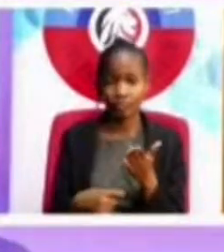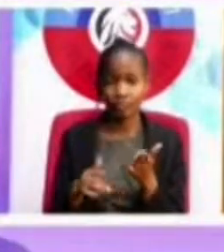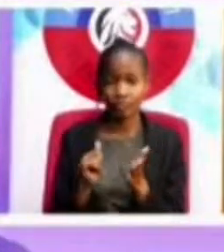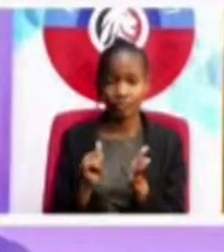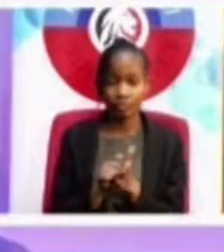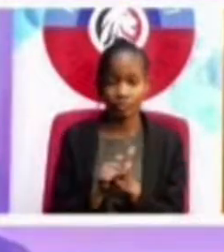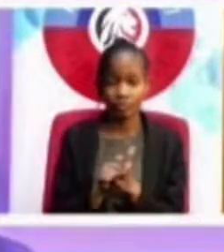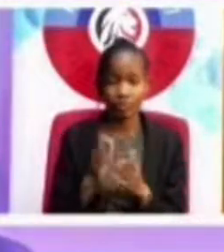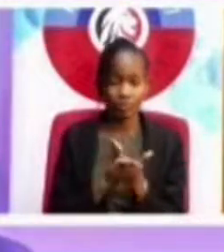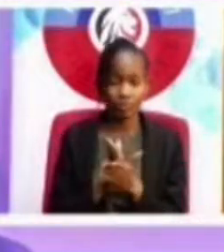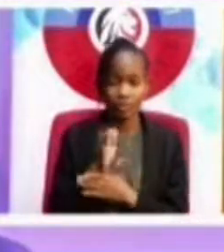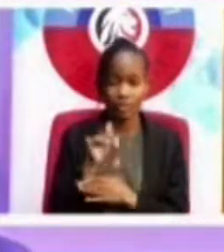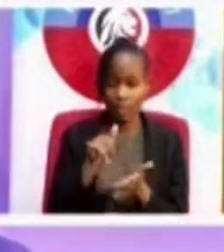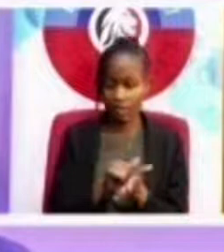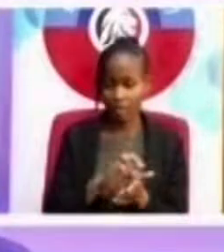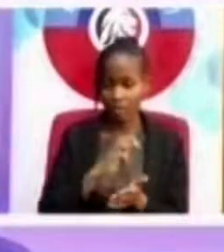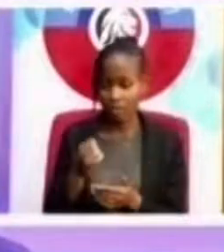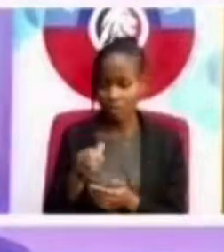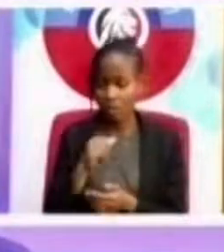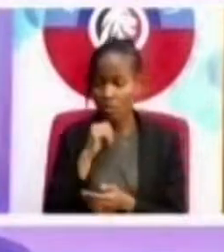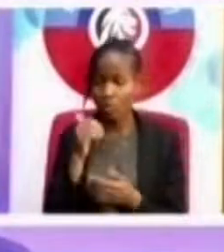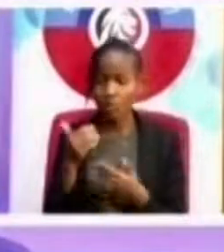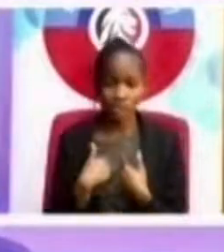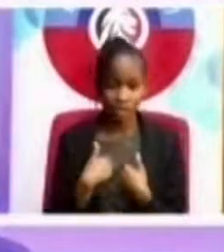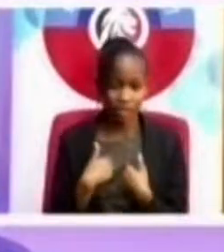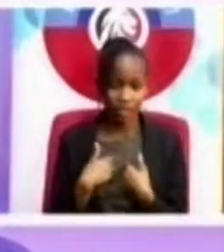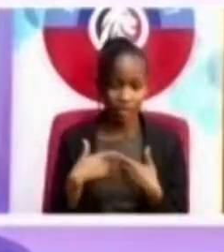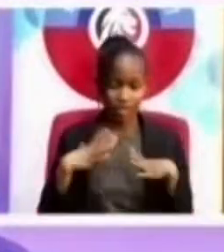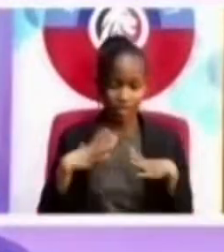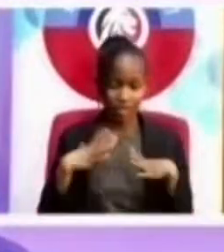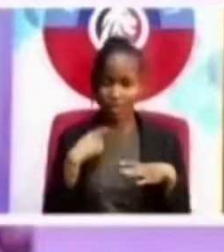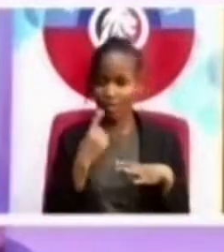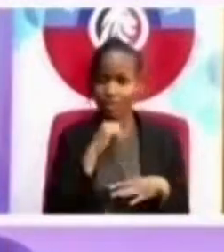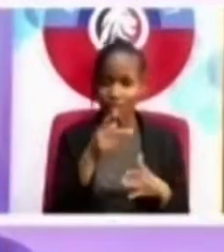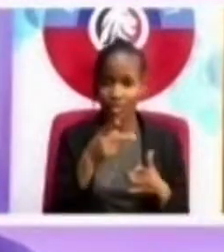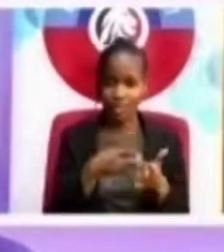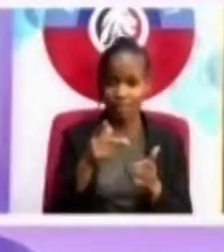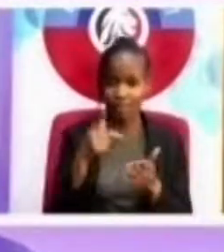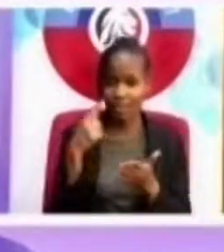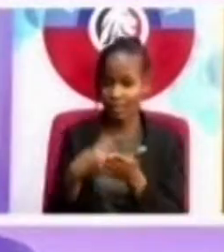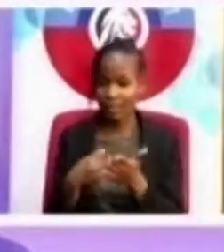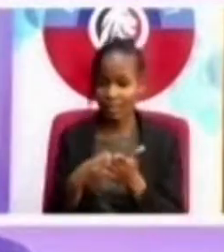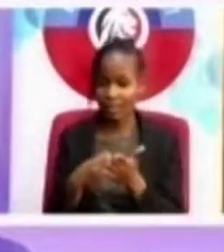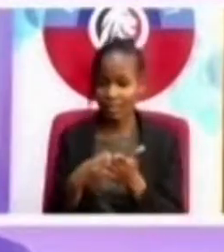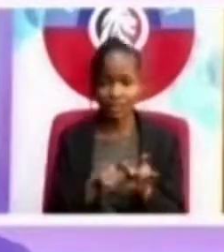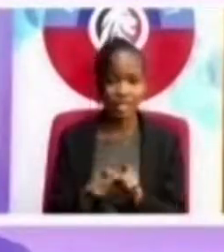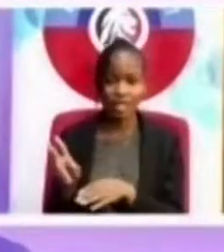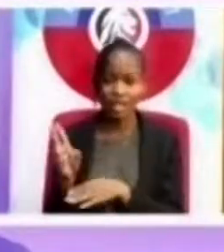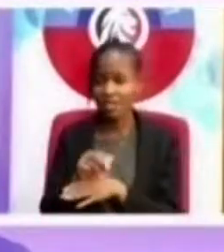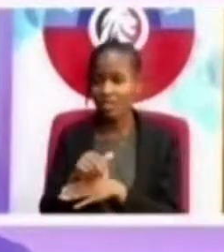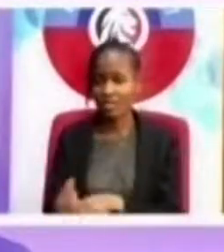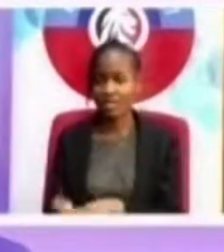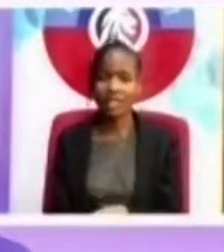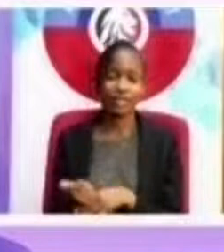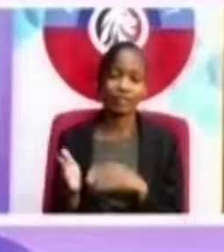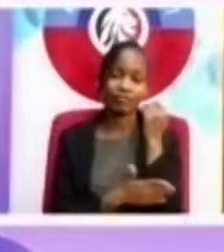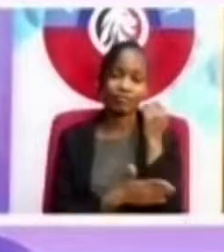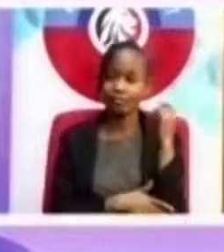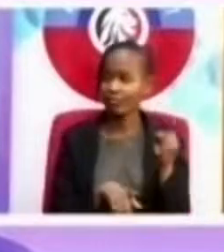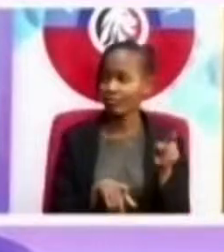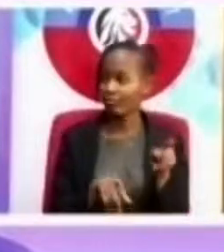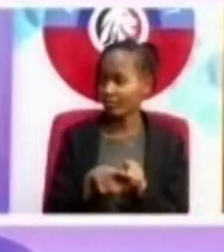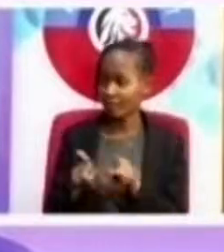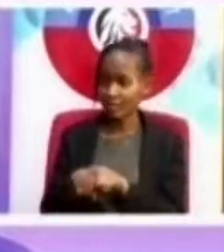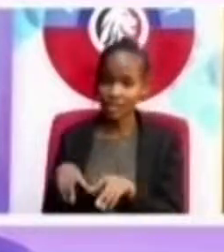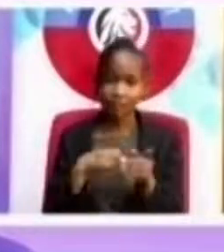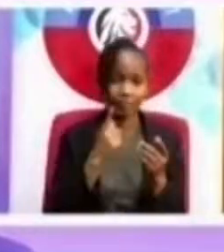ensuring that we do not have people who are not paying taxes and taking advantage of others. We, as part of trade facilitation also,